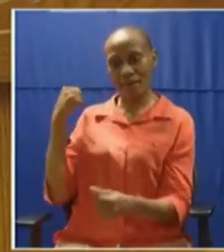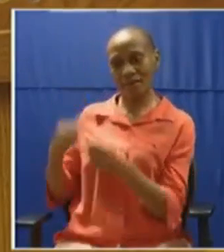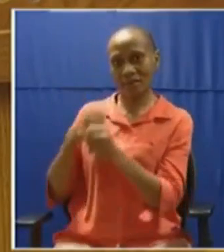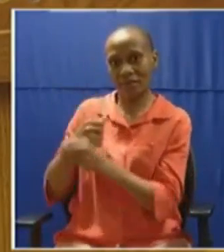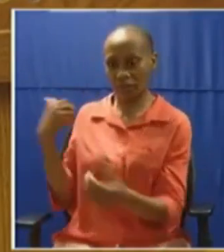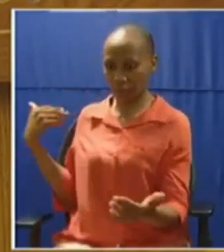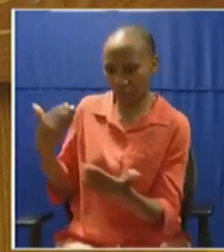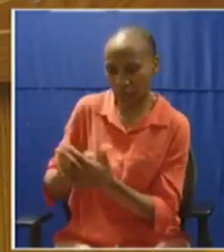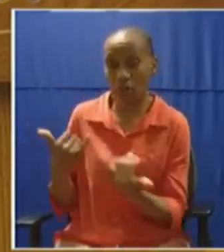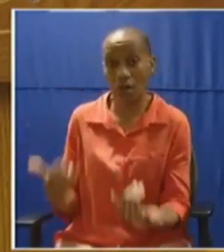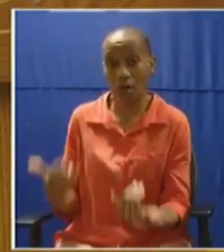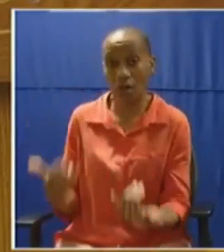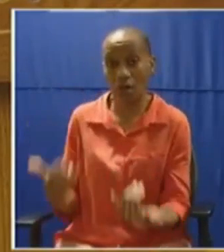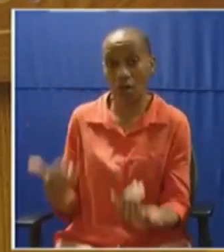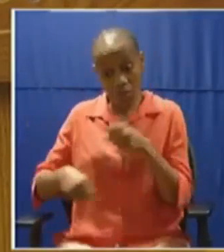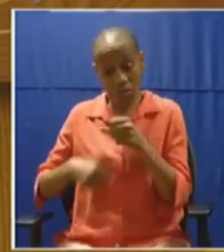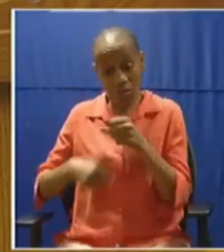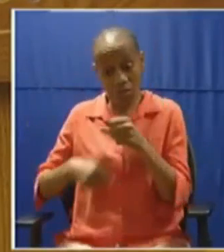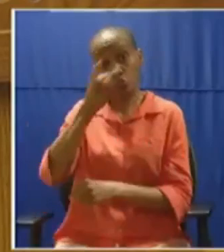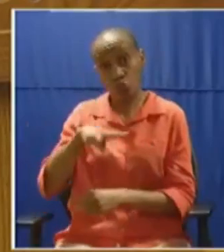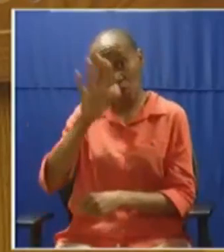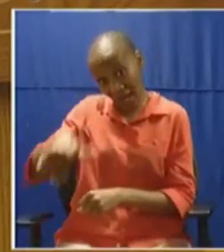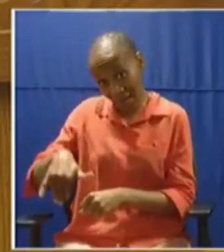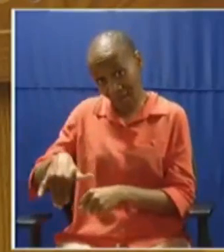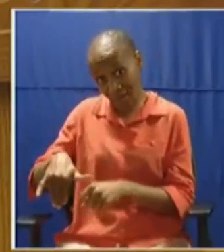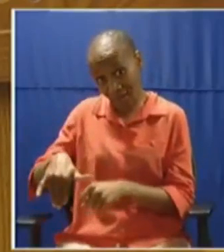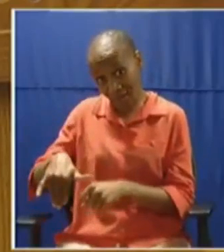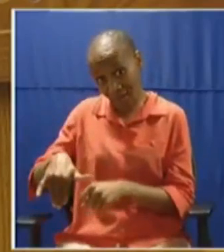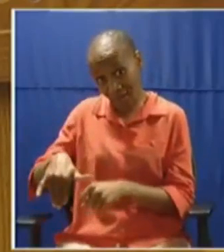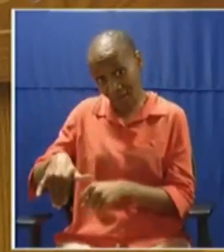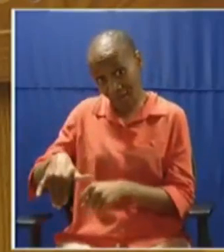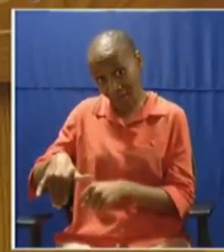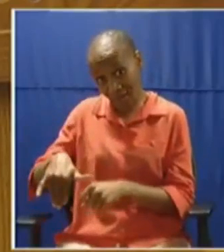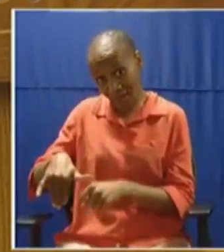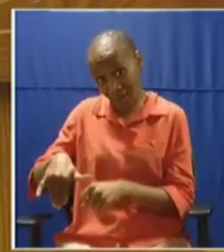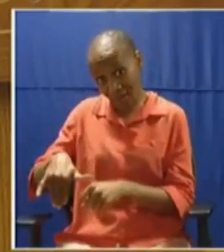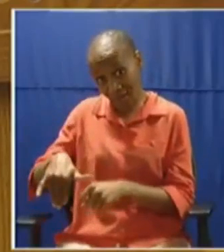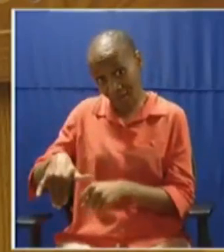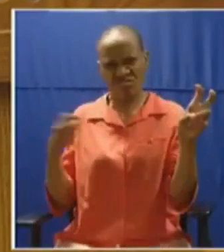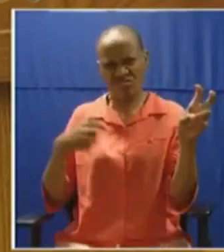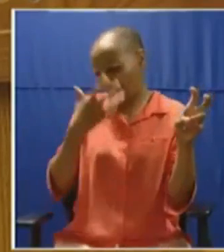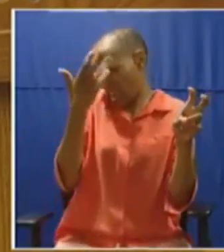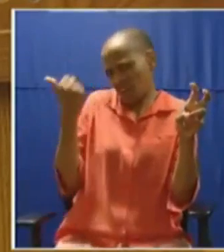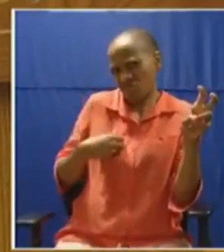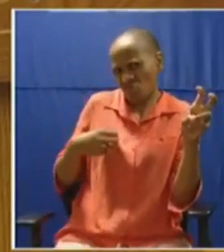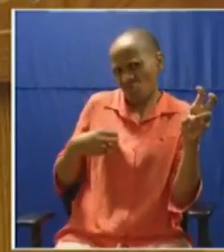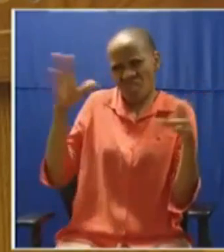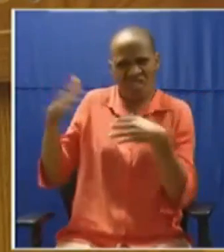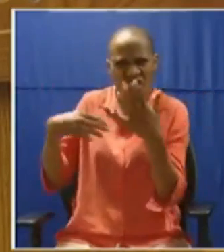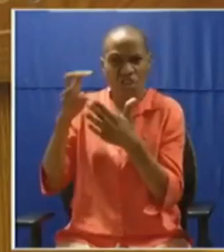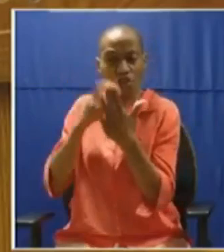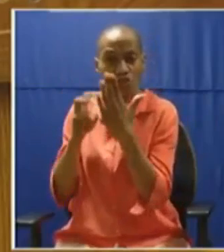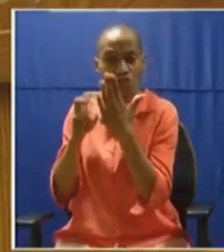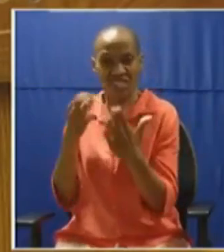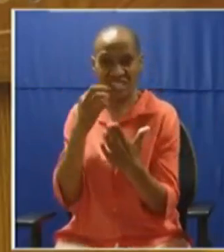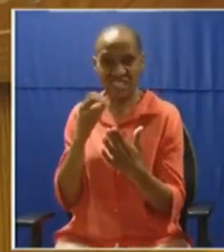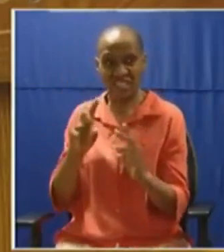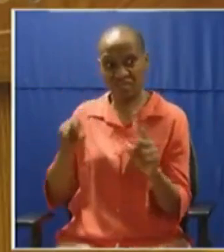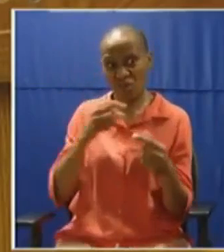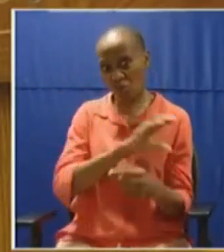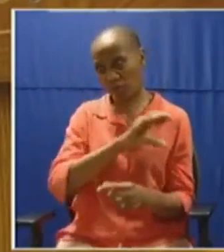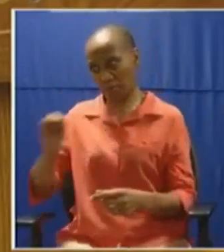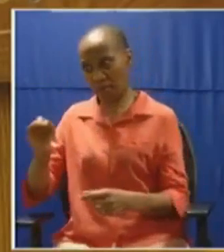kicker. In July this year, she said that they, and I quote, didn't know of any regulation that restricted the